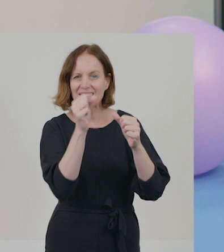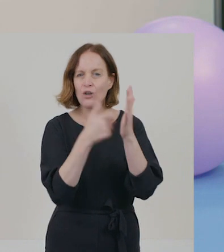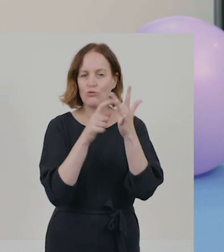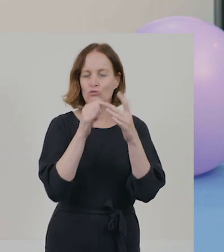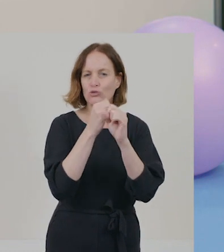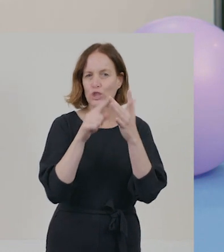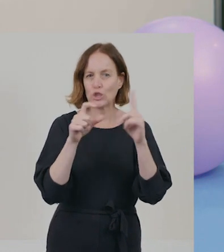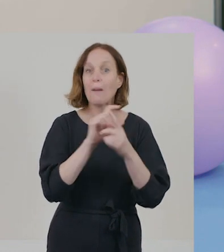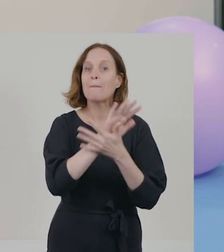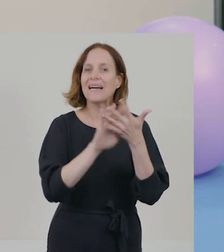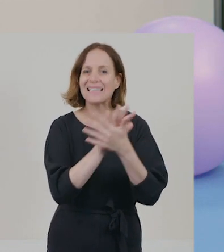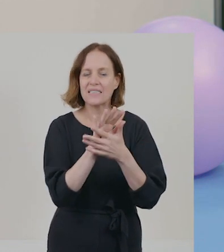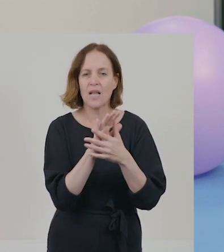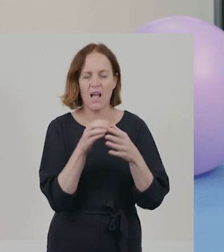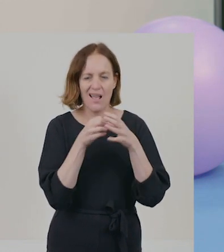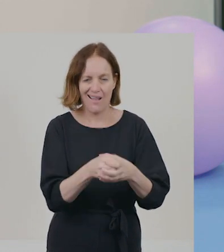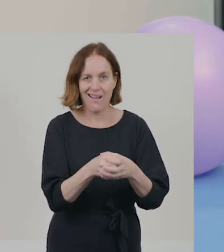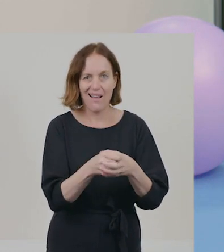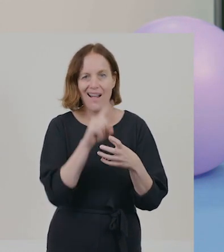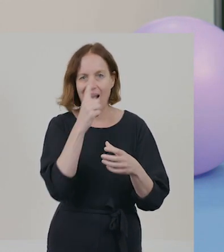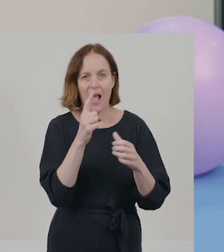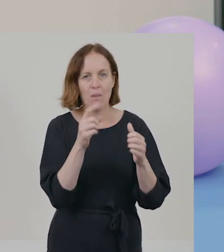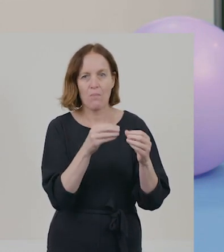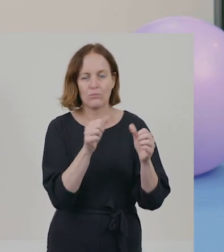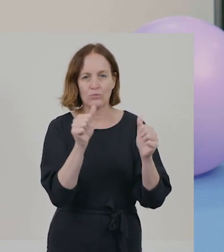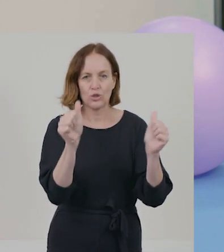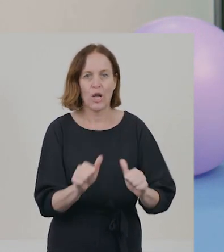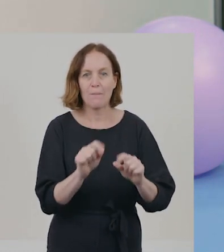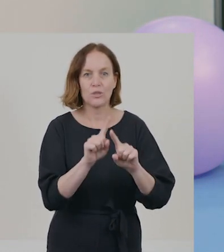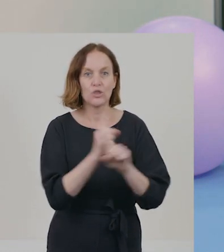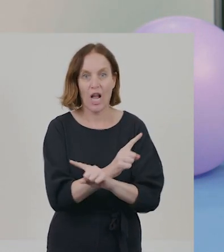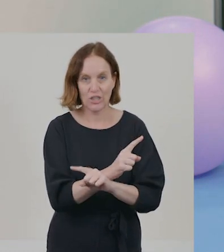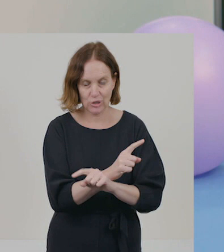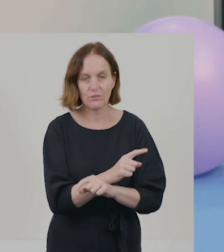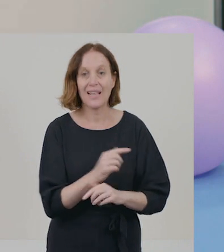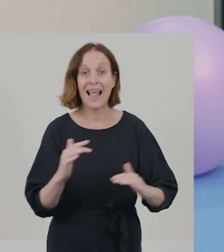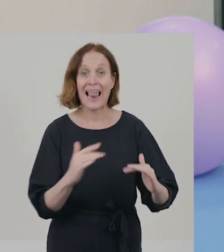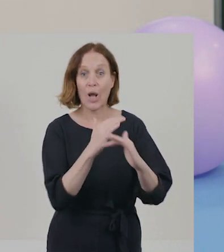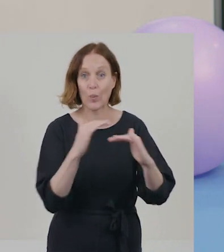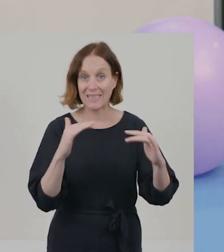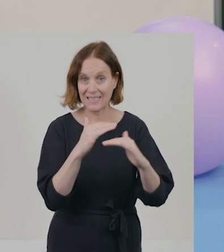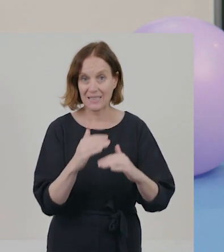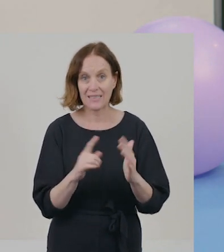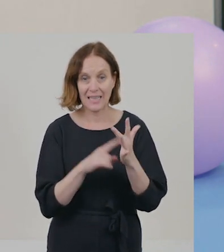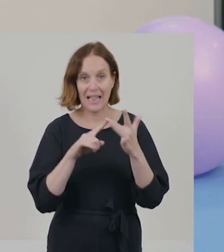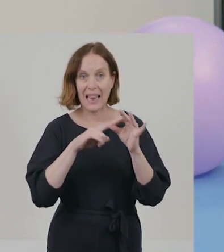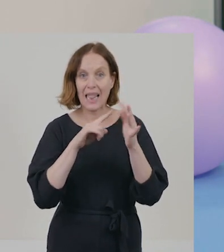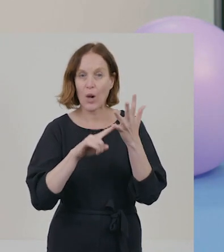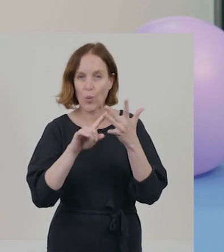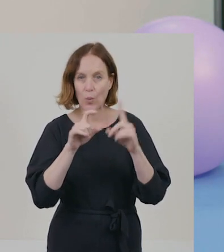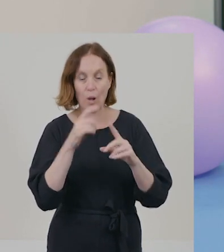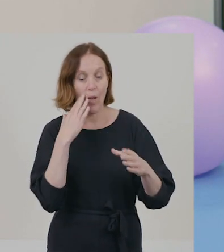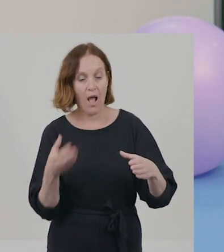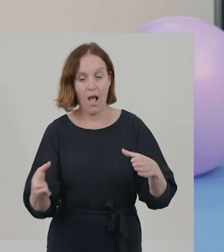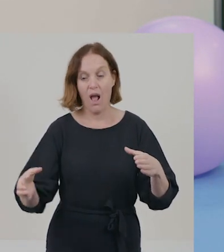rigid. This means the solid has a fixed shape. Now, what about liquids? When we